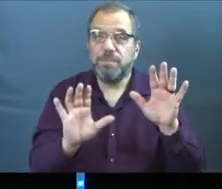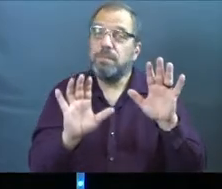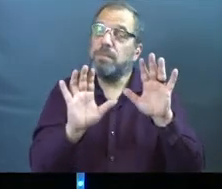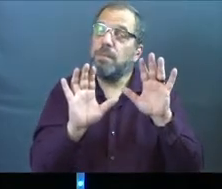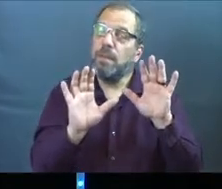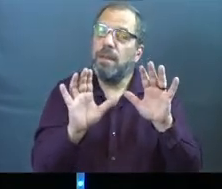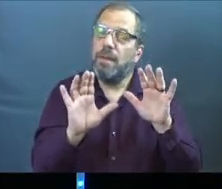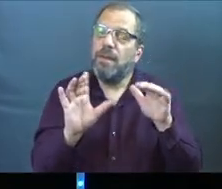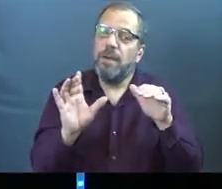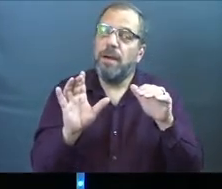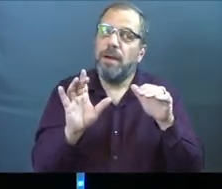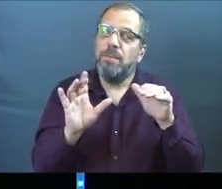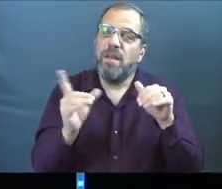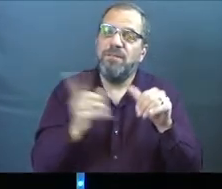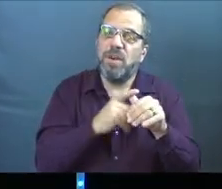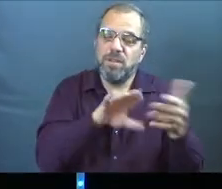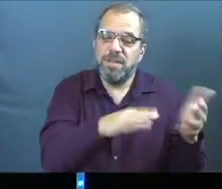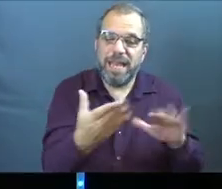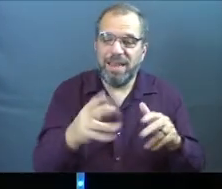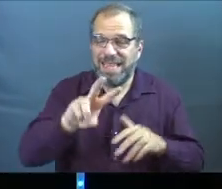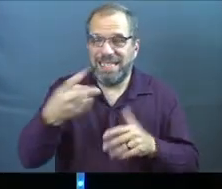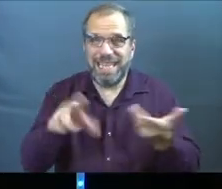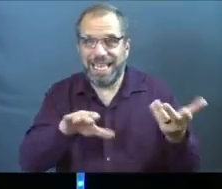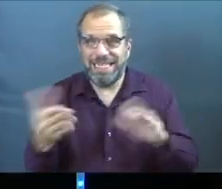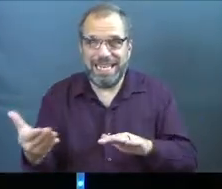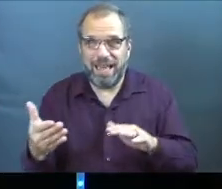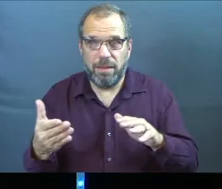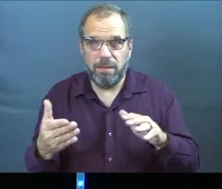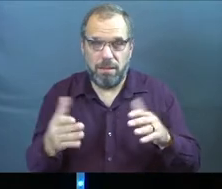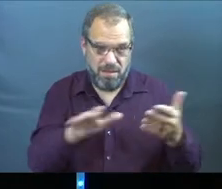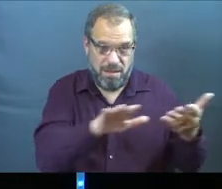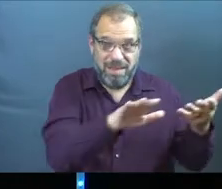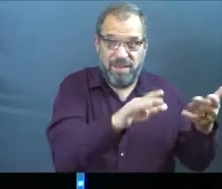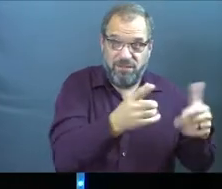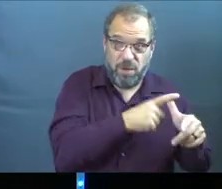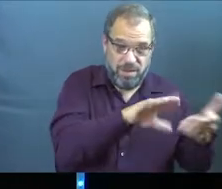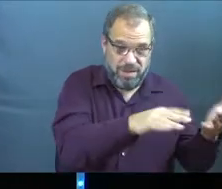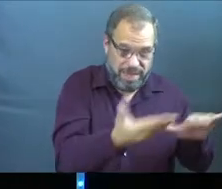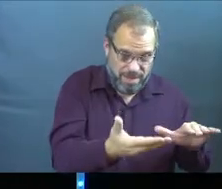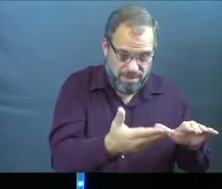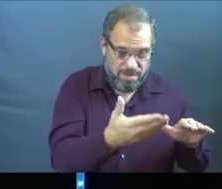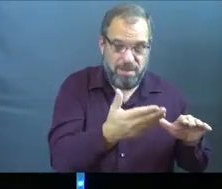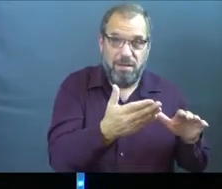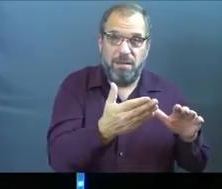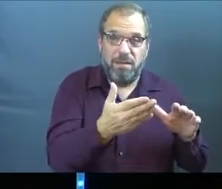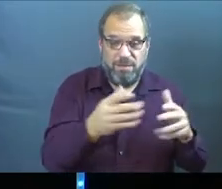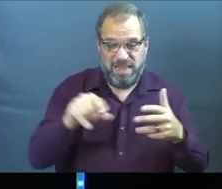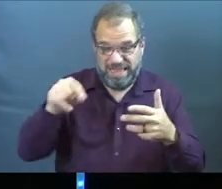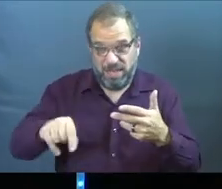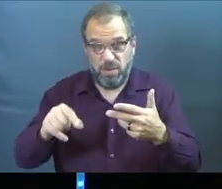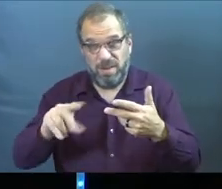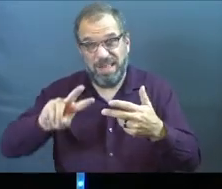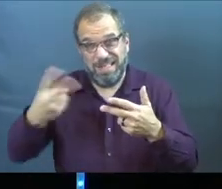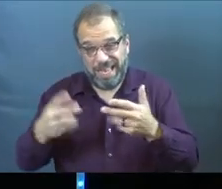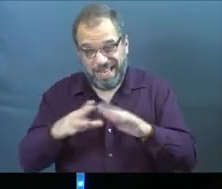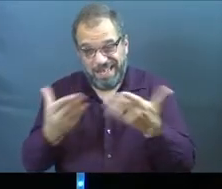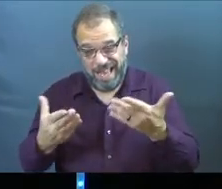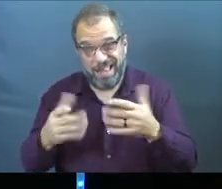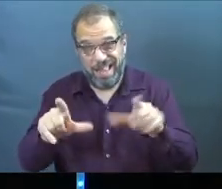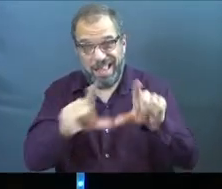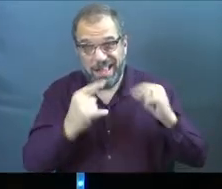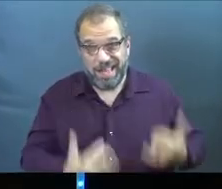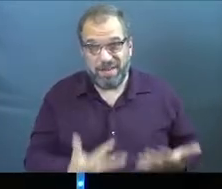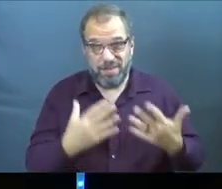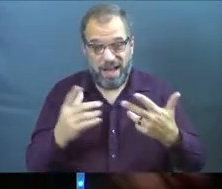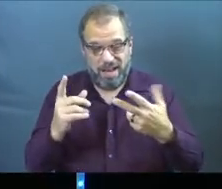about first death and the second death, right? In that passage in Revelation, it says this is the second death, the lake of fire. So if you were with